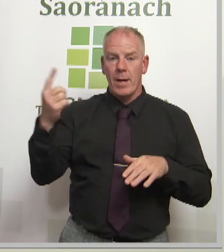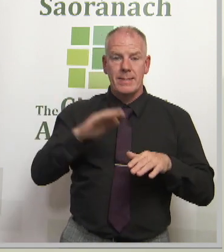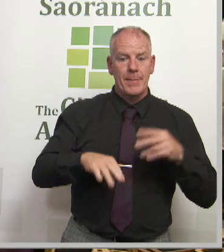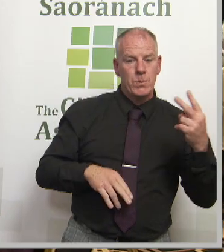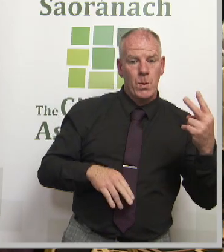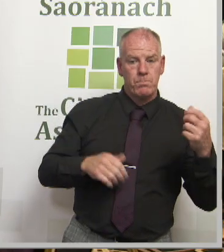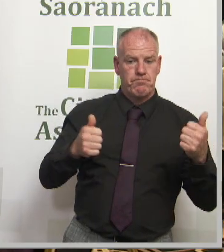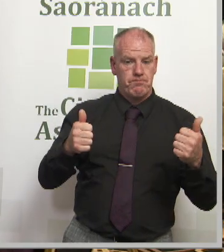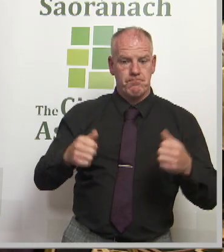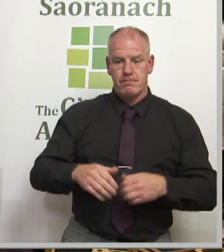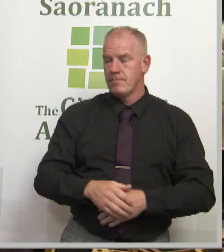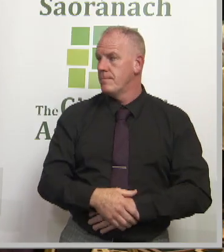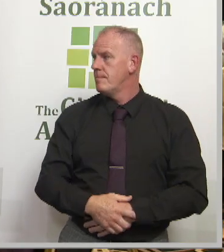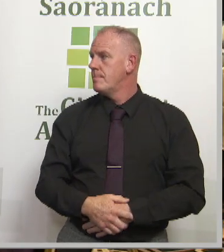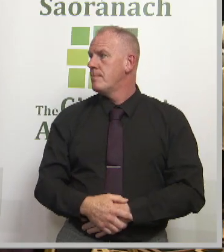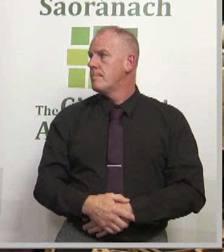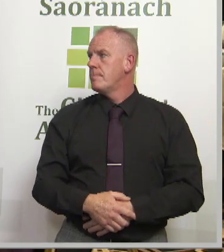2.